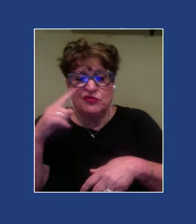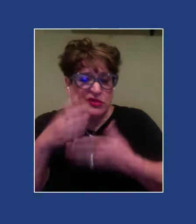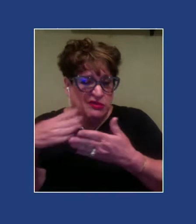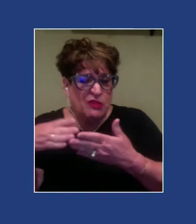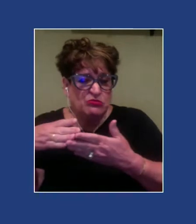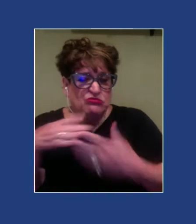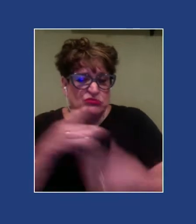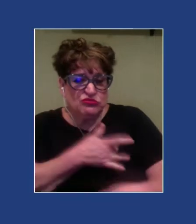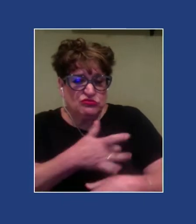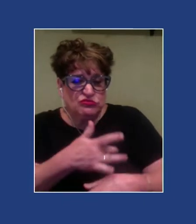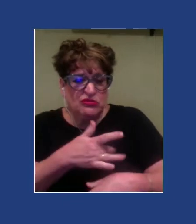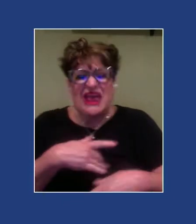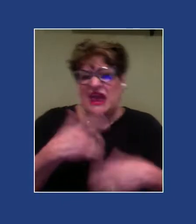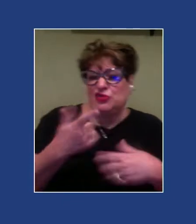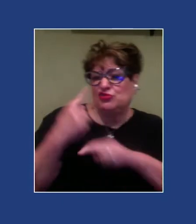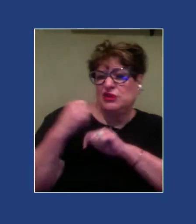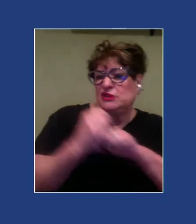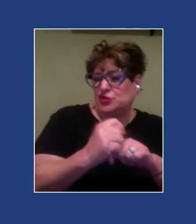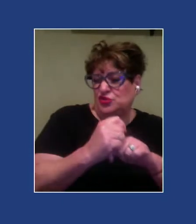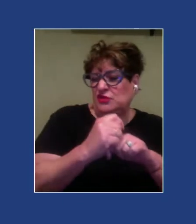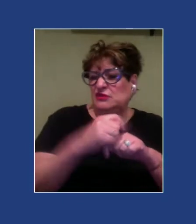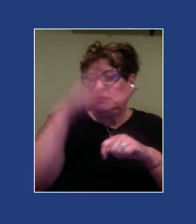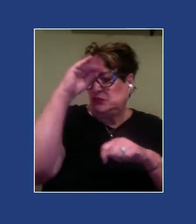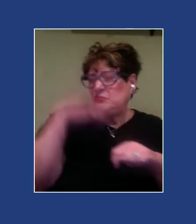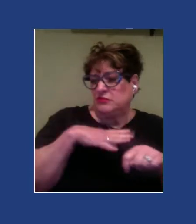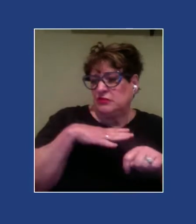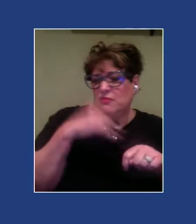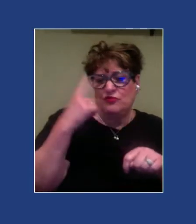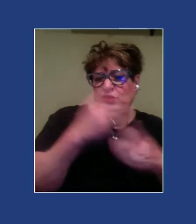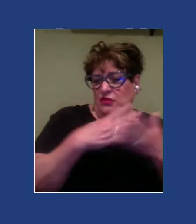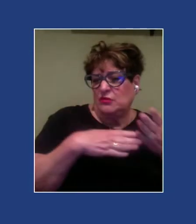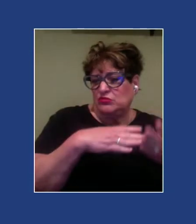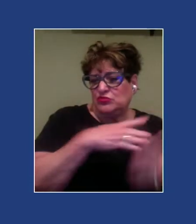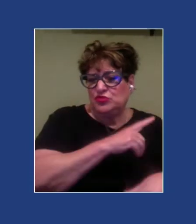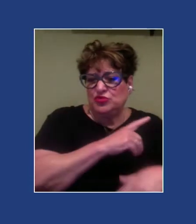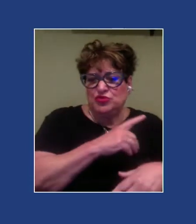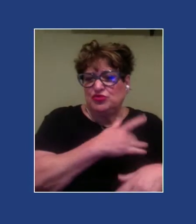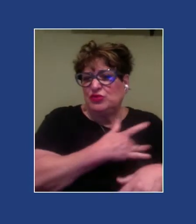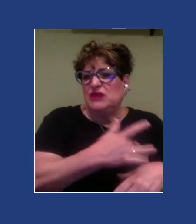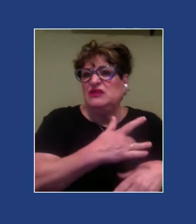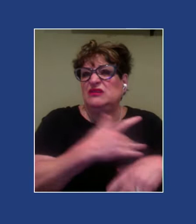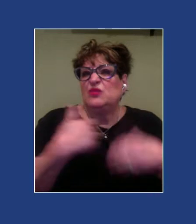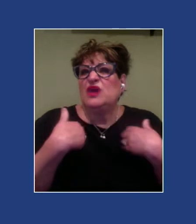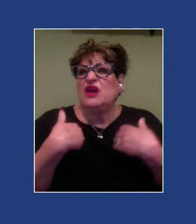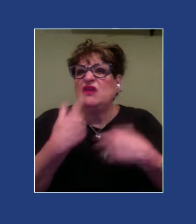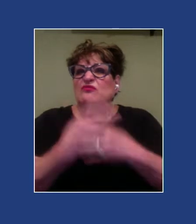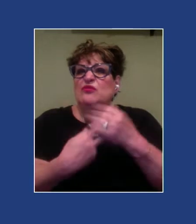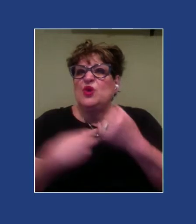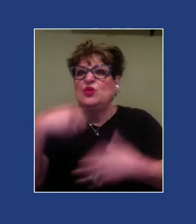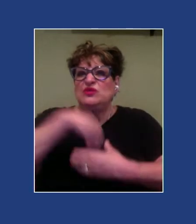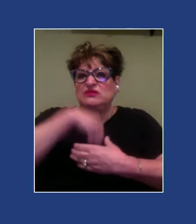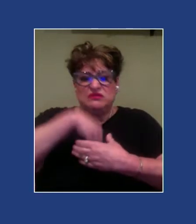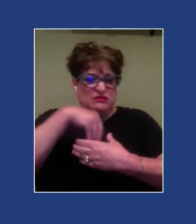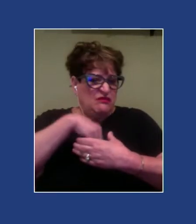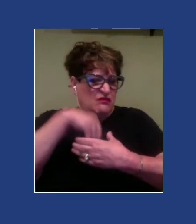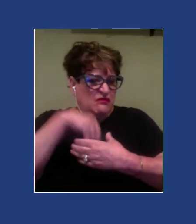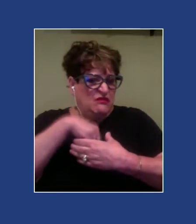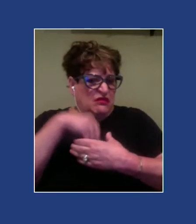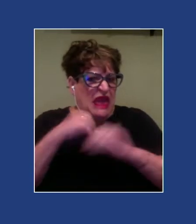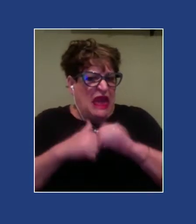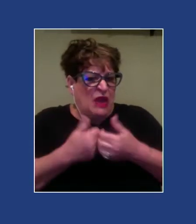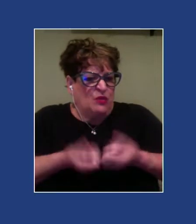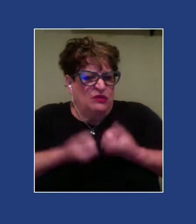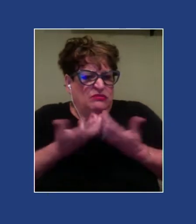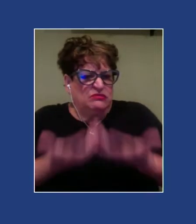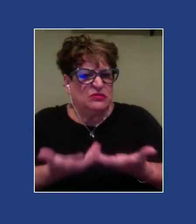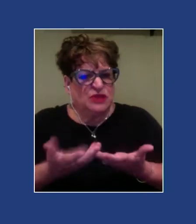and traditionally masculine with regard to some other traits. So we all have both of these within us and in how we express our gender at different